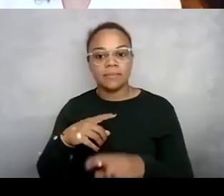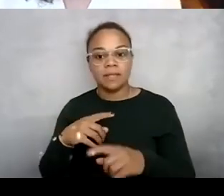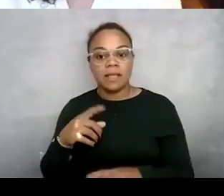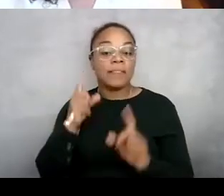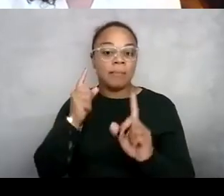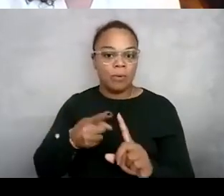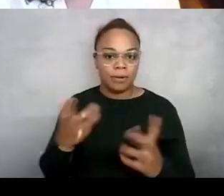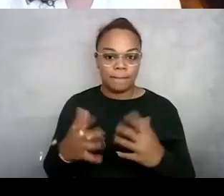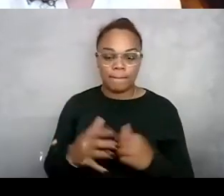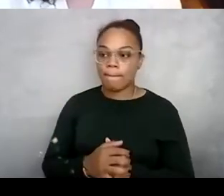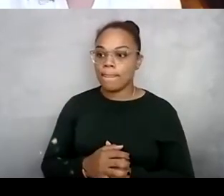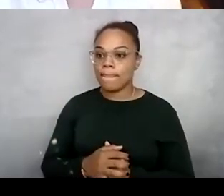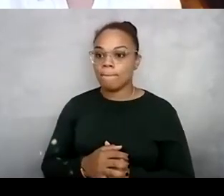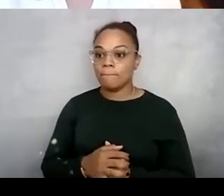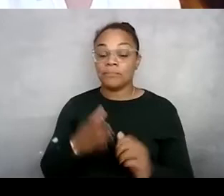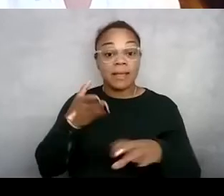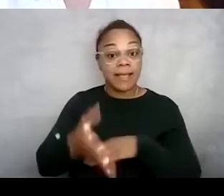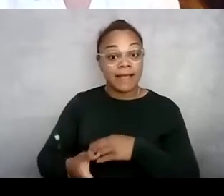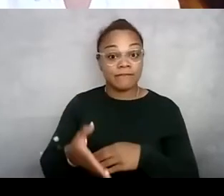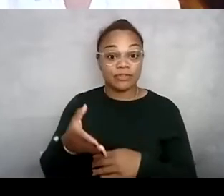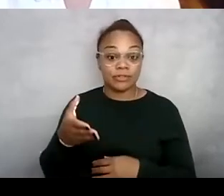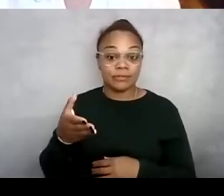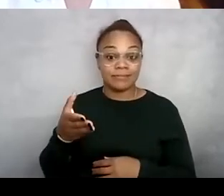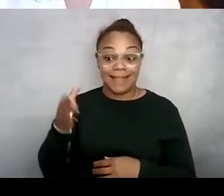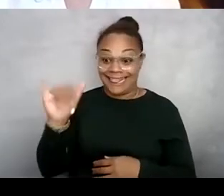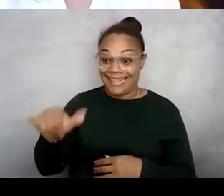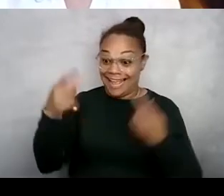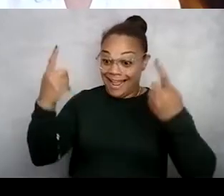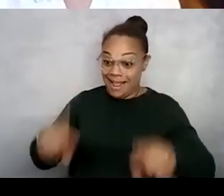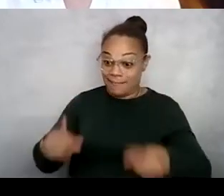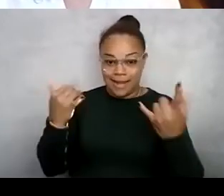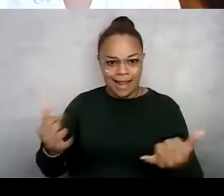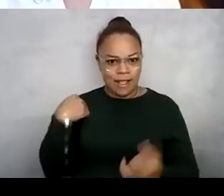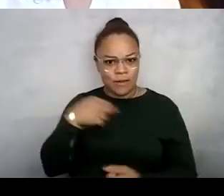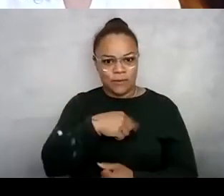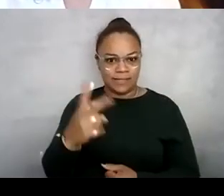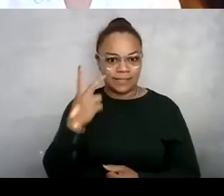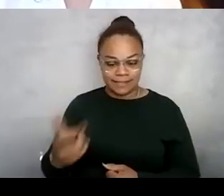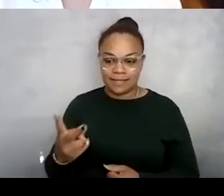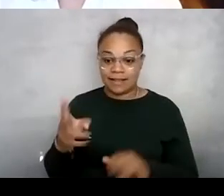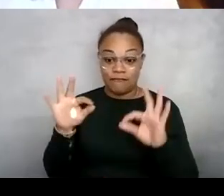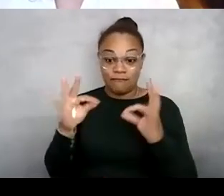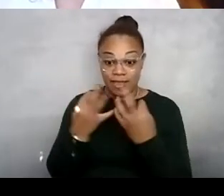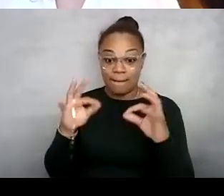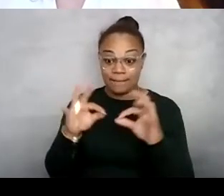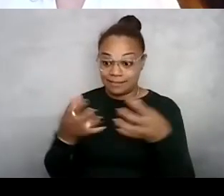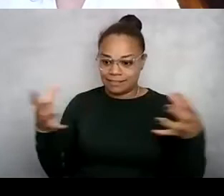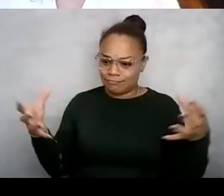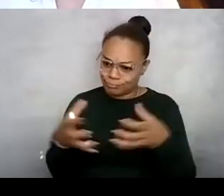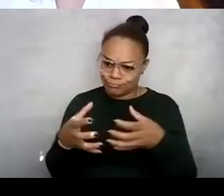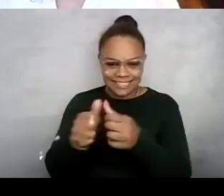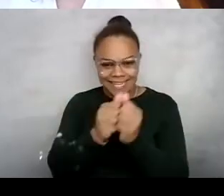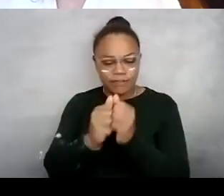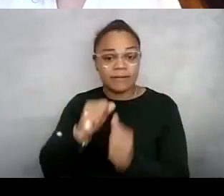point is that after that, we're looking at right now where families came together, and it's not just sports, it's